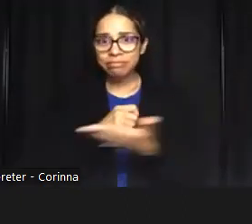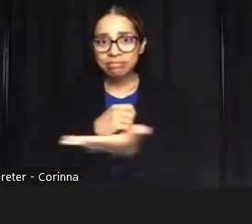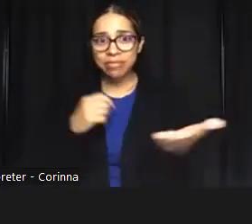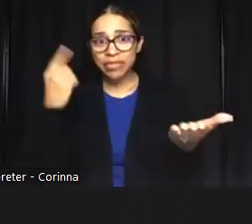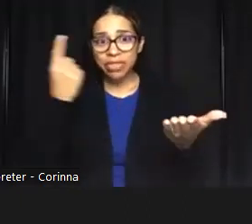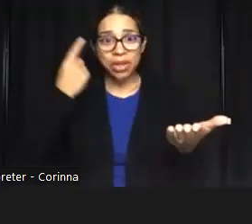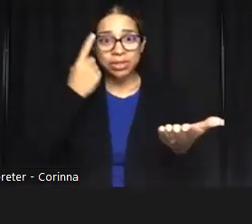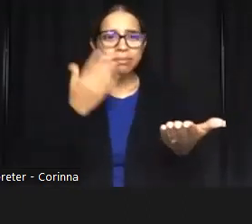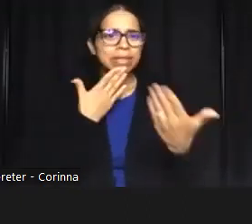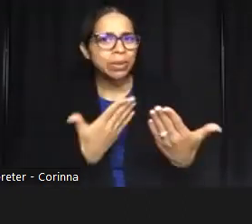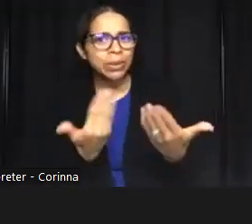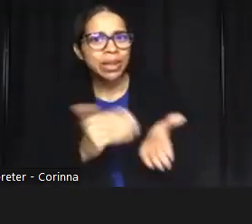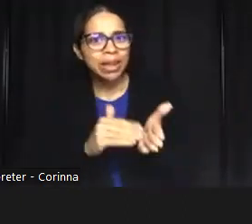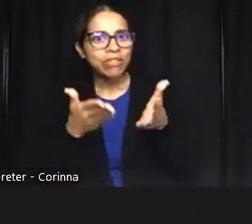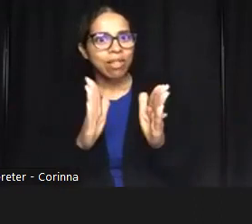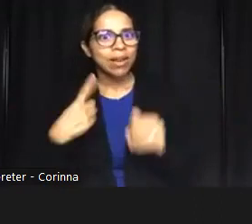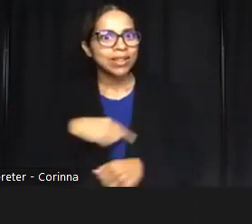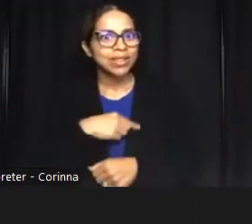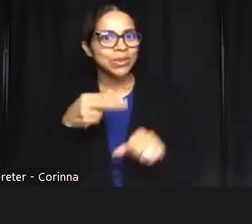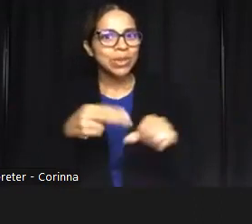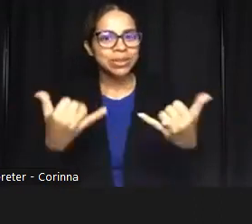this morning.